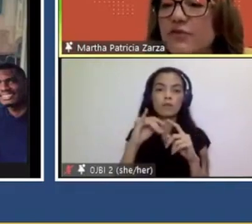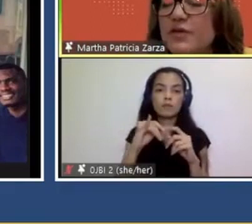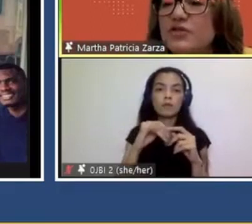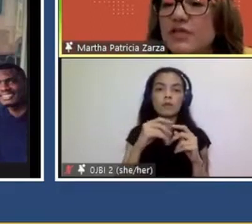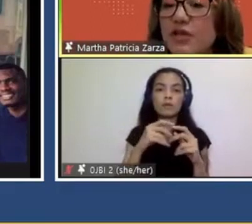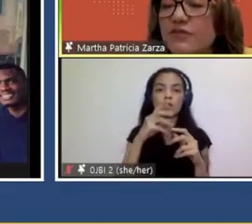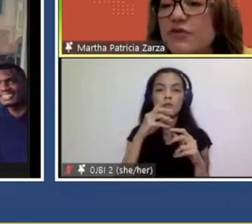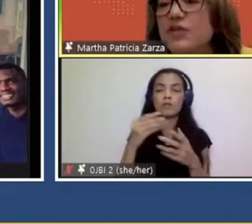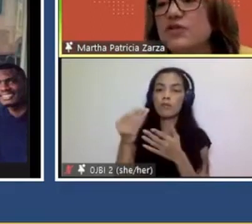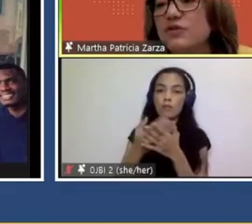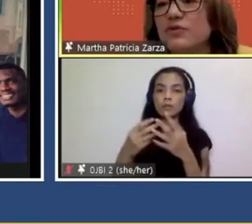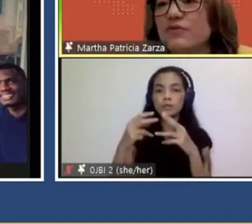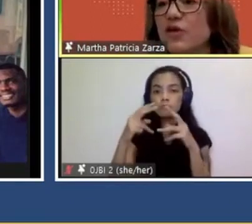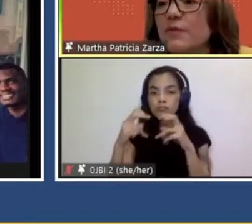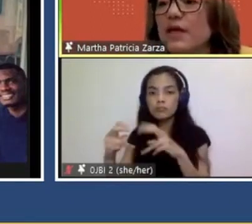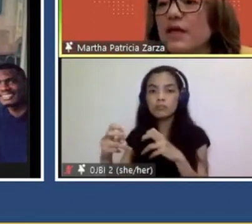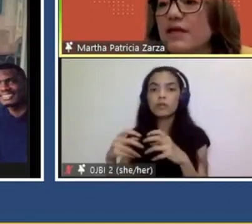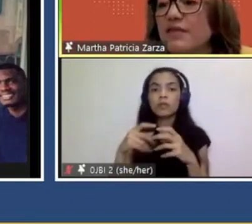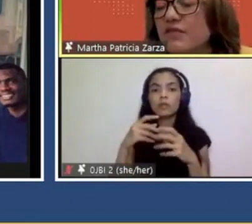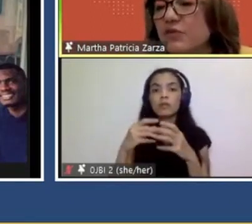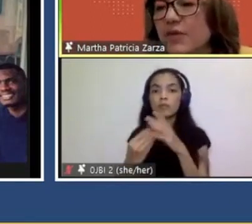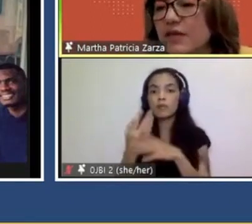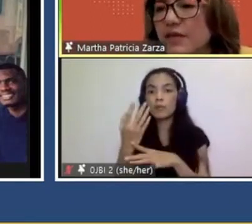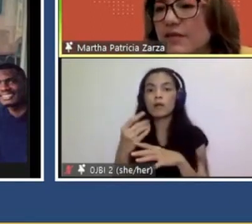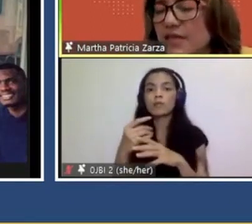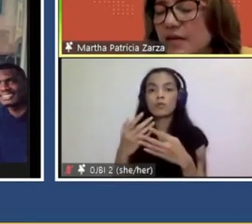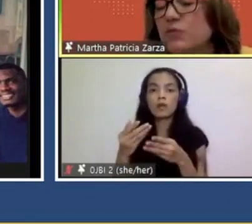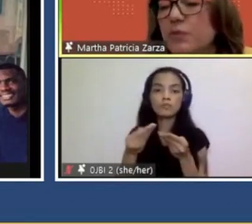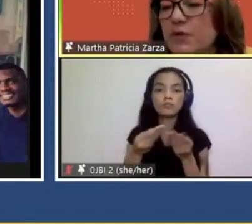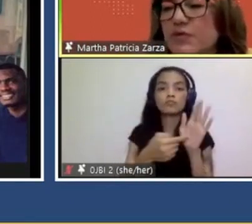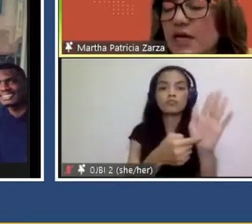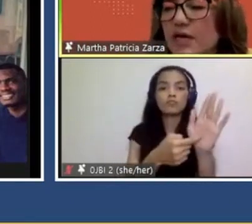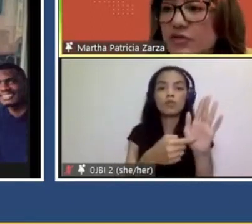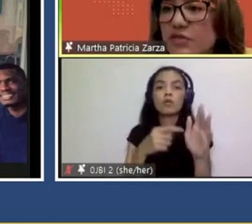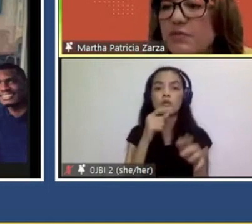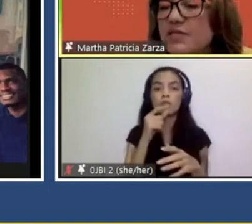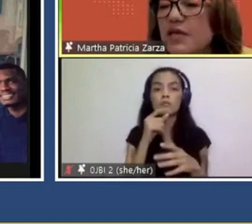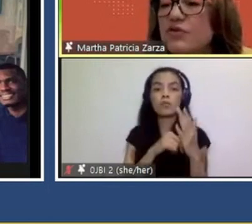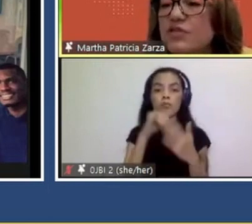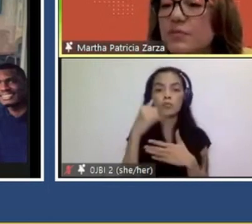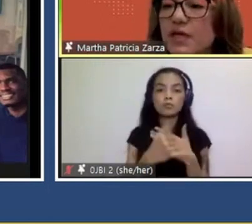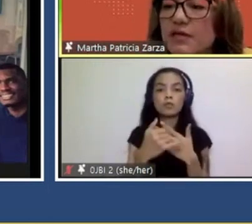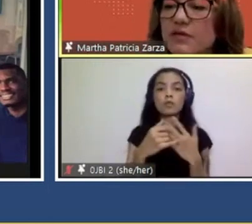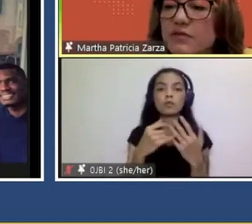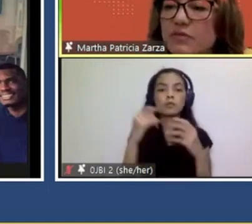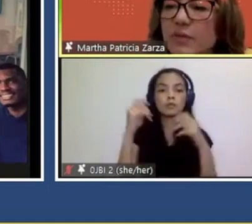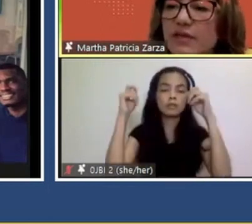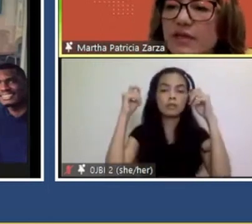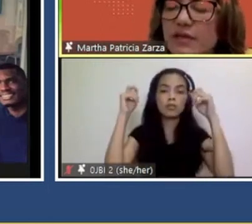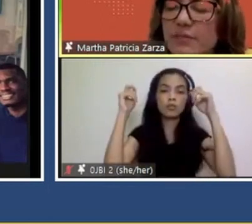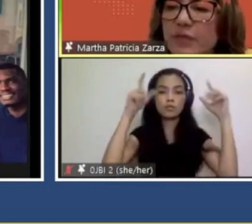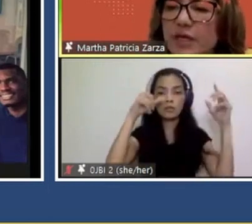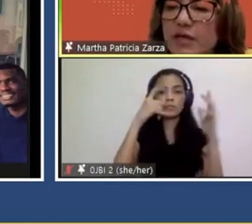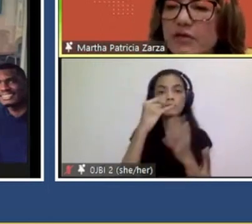the information, enough information to develop and deliver, to make this timing, to propose a concept, design concept, and to